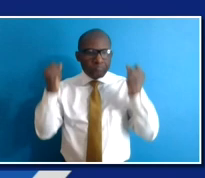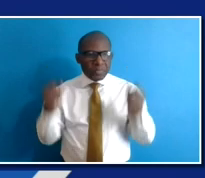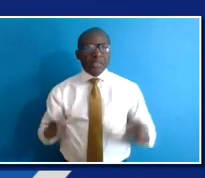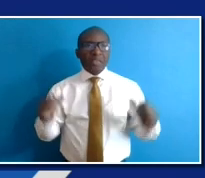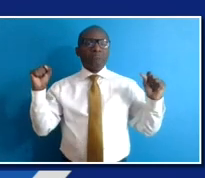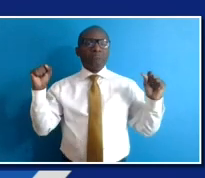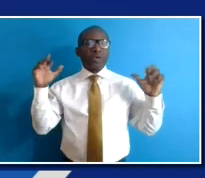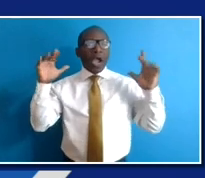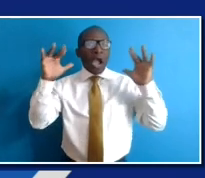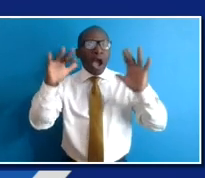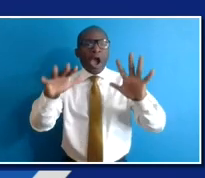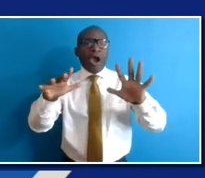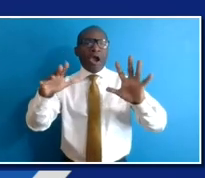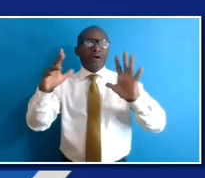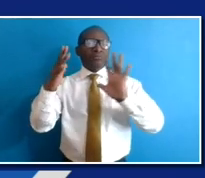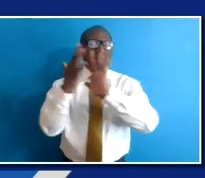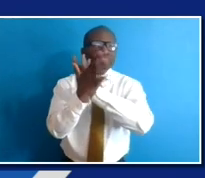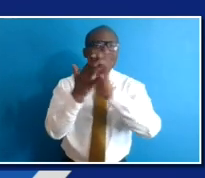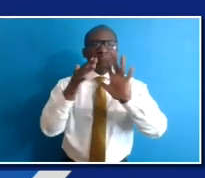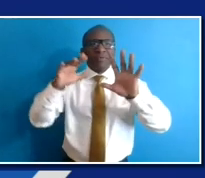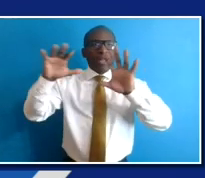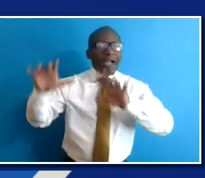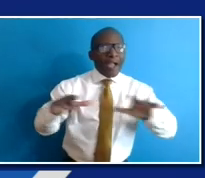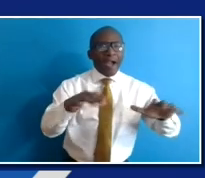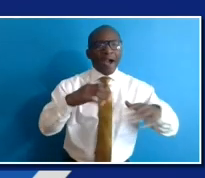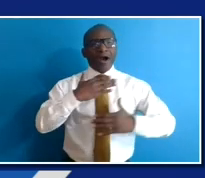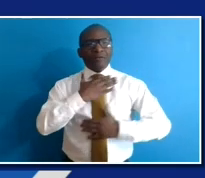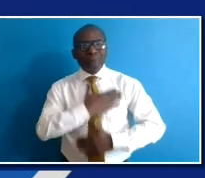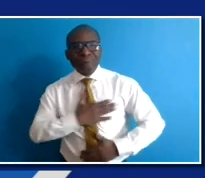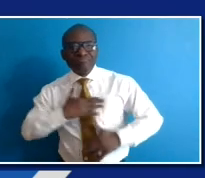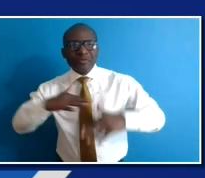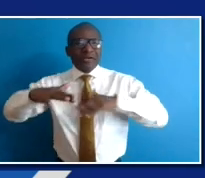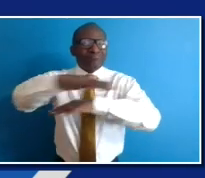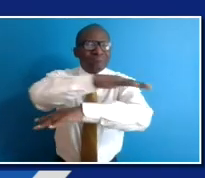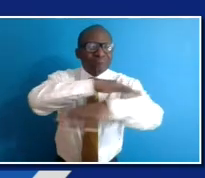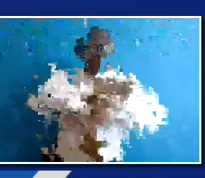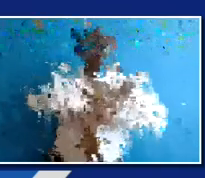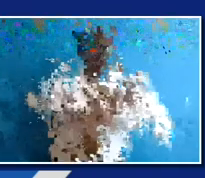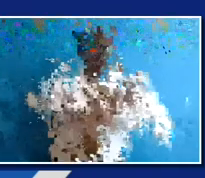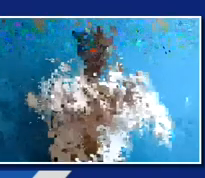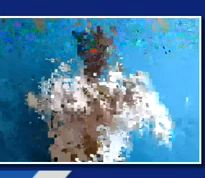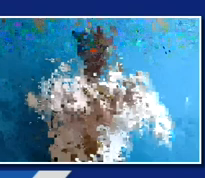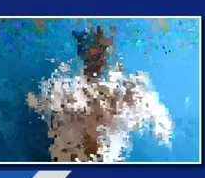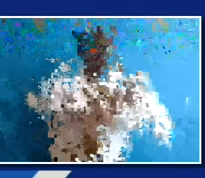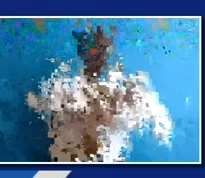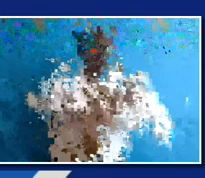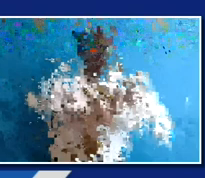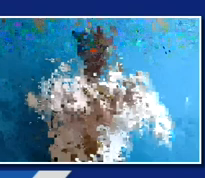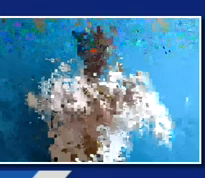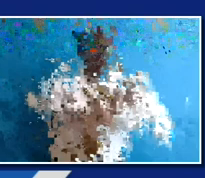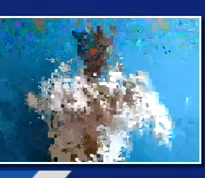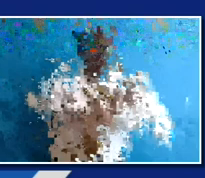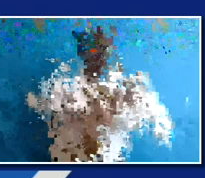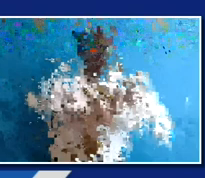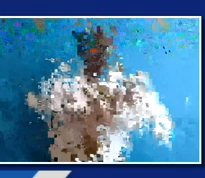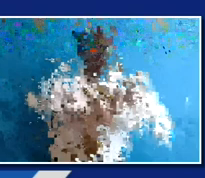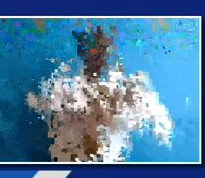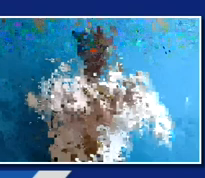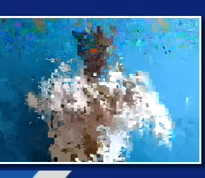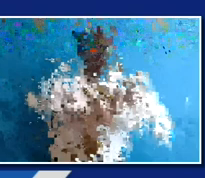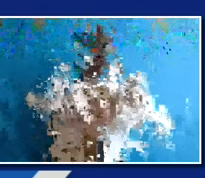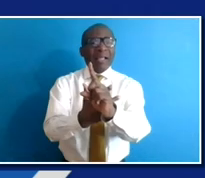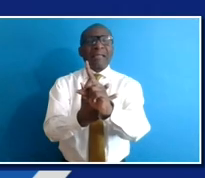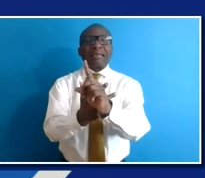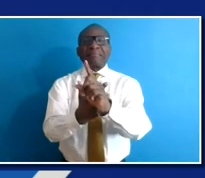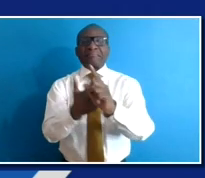scary 3 months for everyone, especially in Westchester County, as the Parks Commissioner, what has warmed my heart